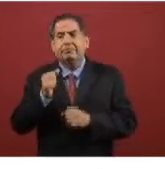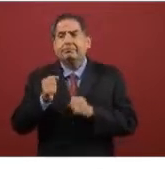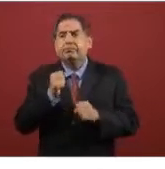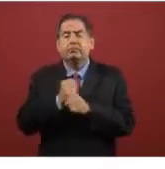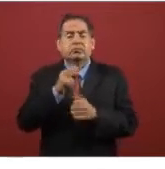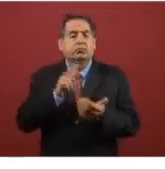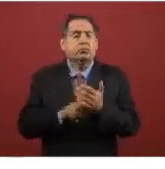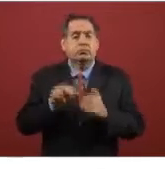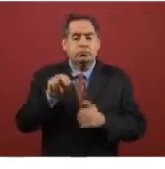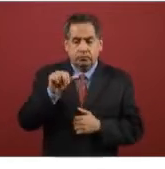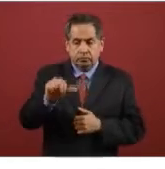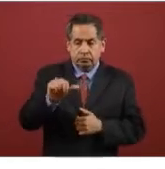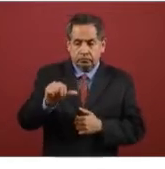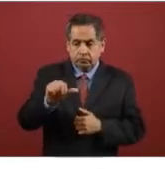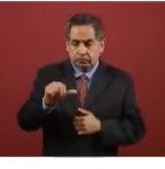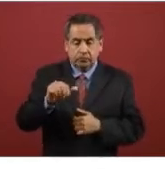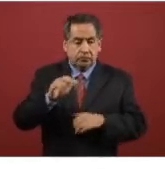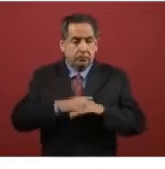and